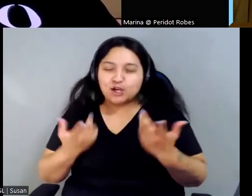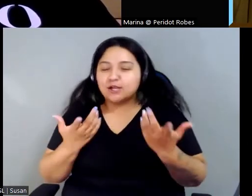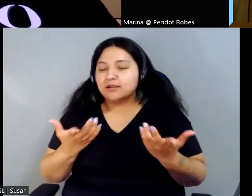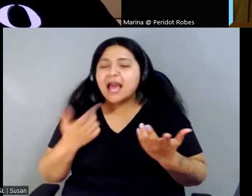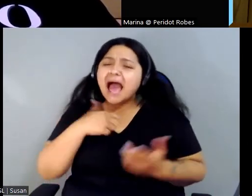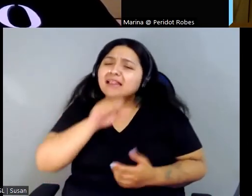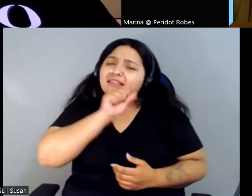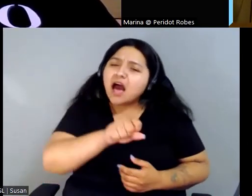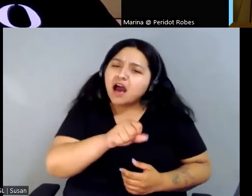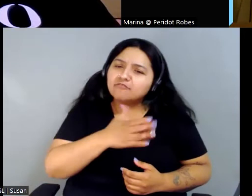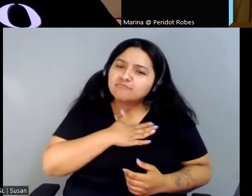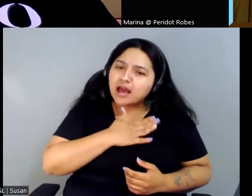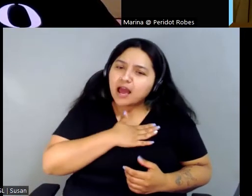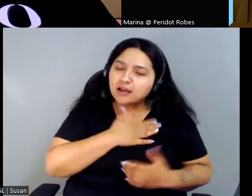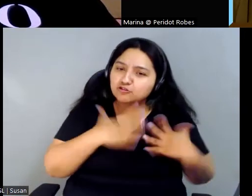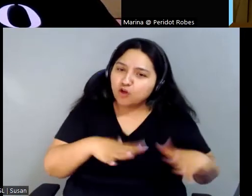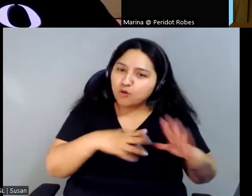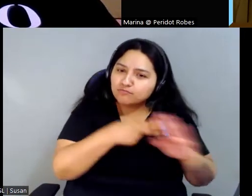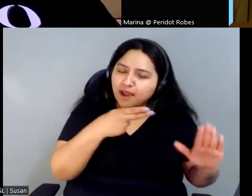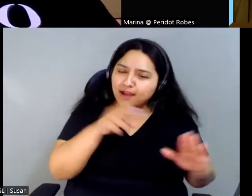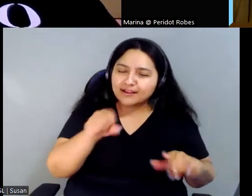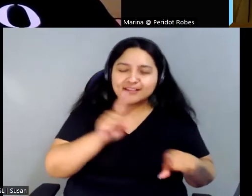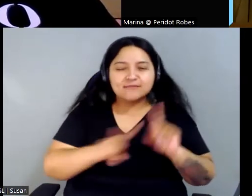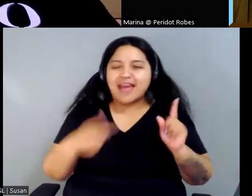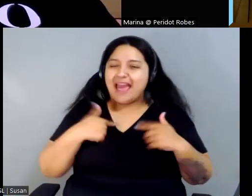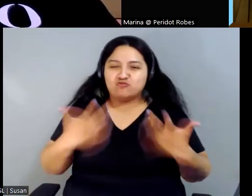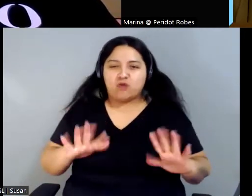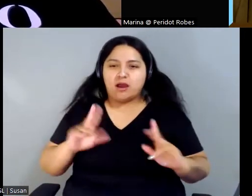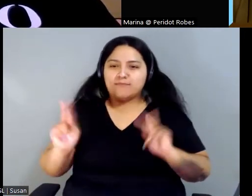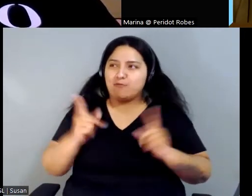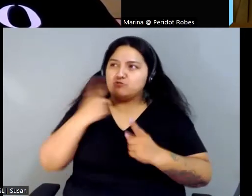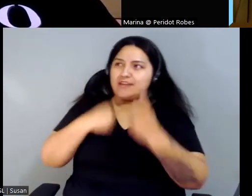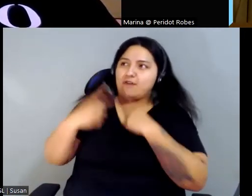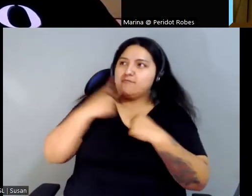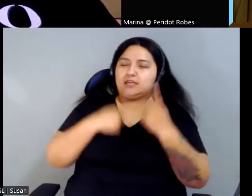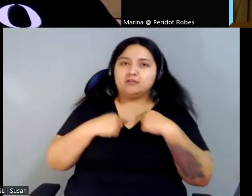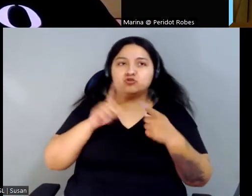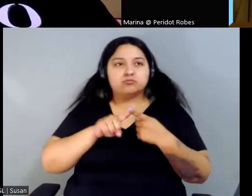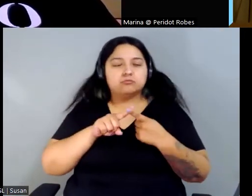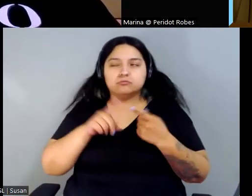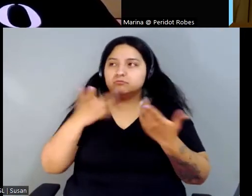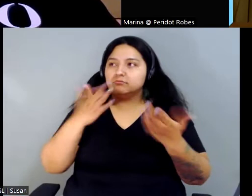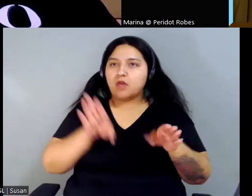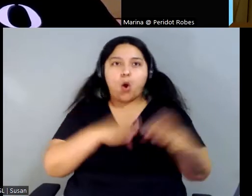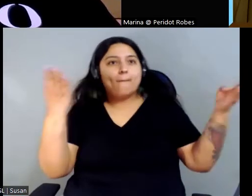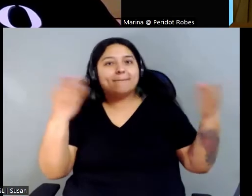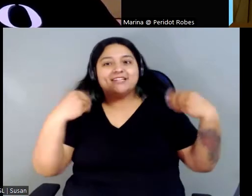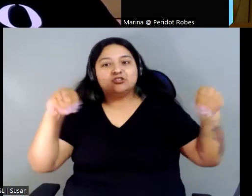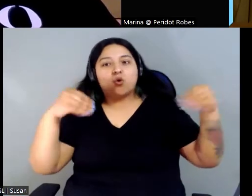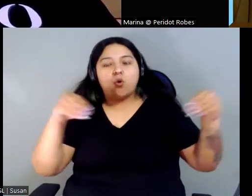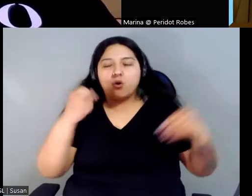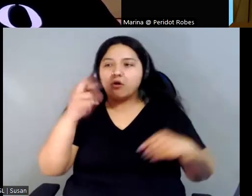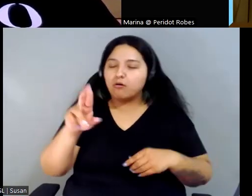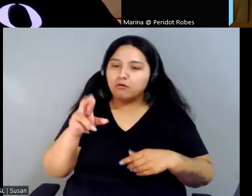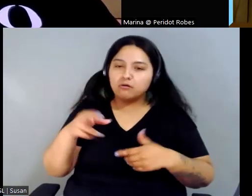but I'm not going to be pressured by anyone to open a storefront or, get made